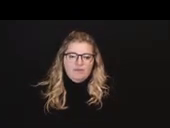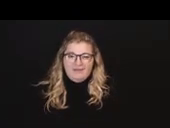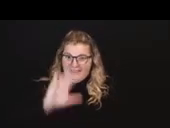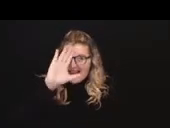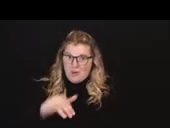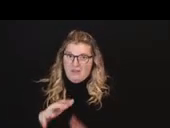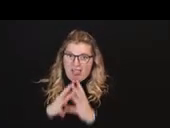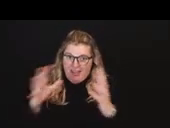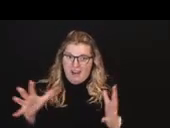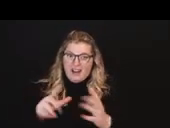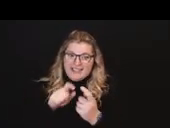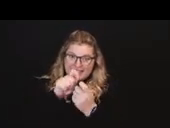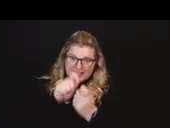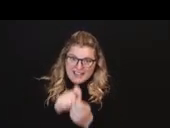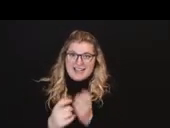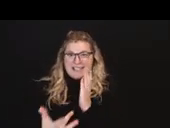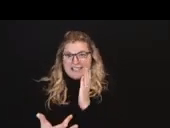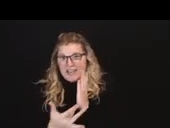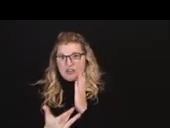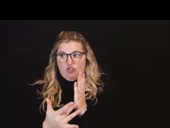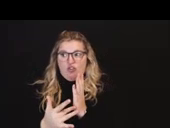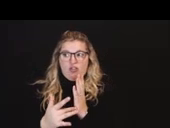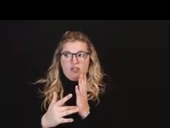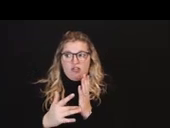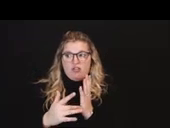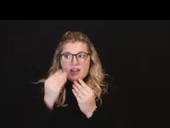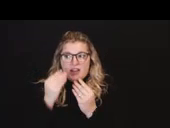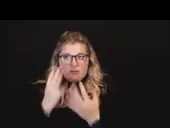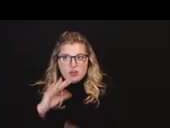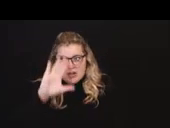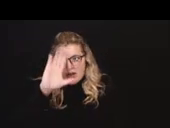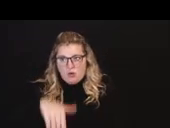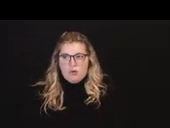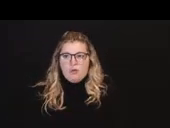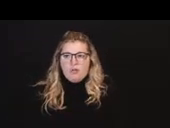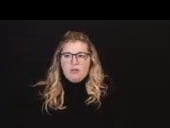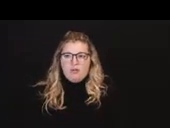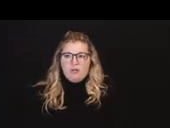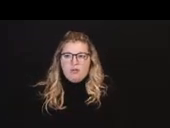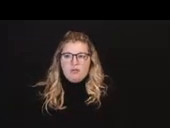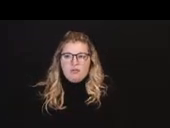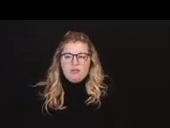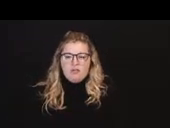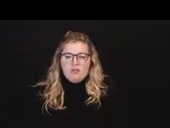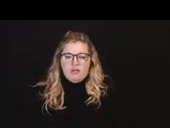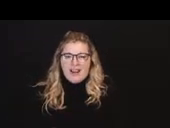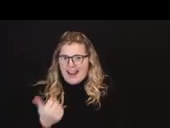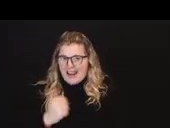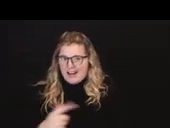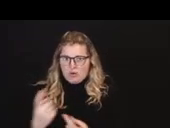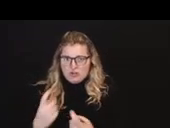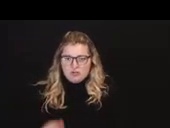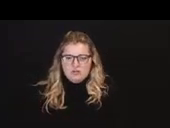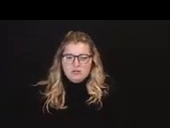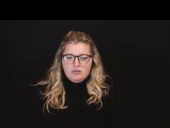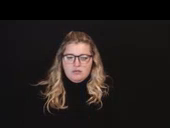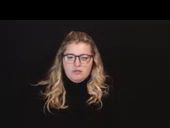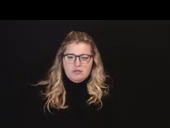technical, nitty-gritty kind of information. Are there any questions about those requirements?